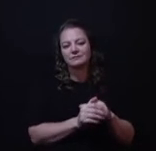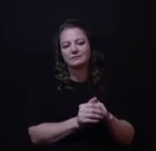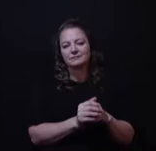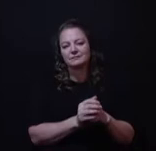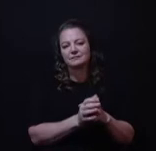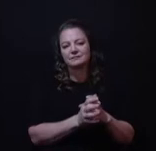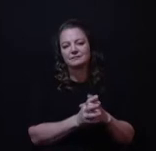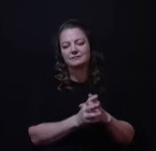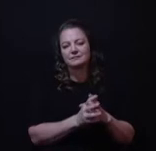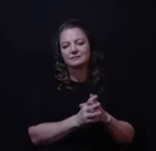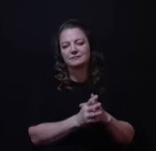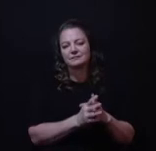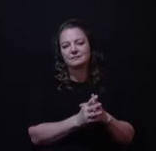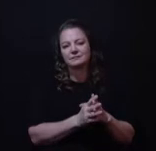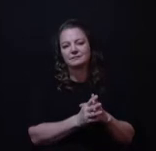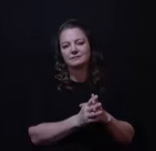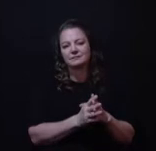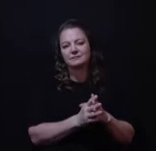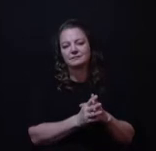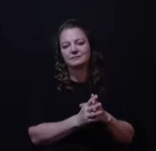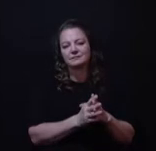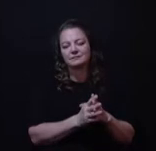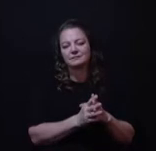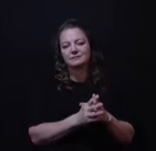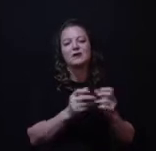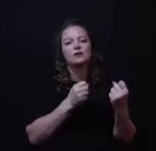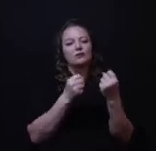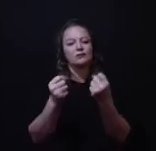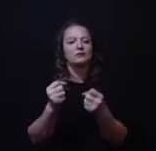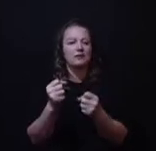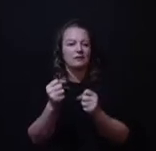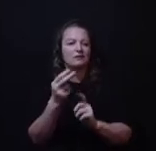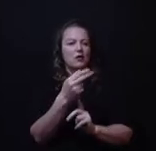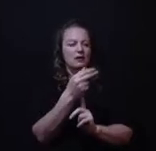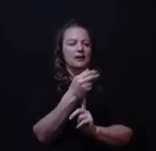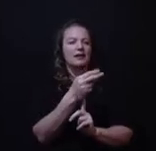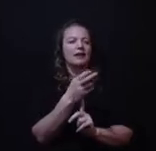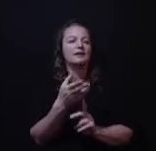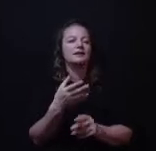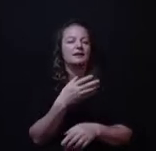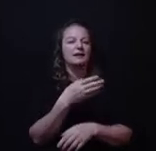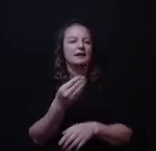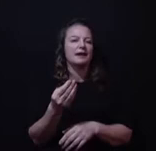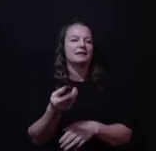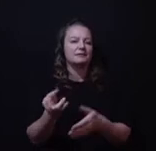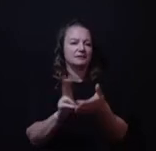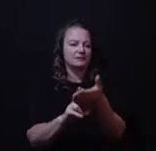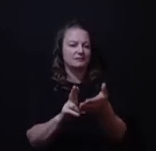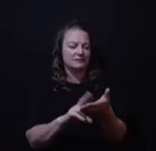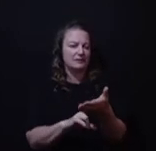We drove him to his dorm room, got him checked into school, and we drove away.